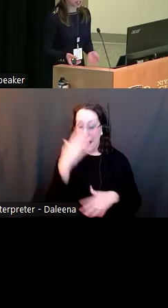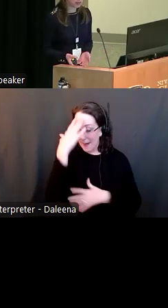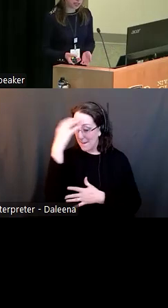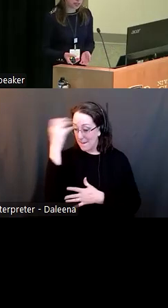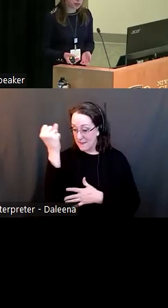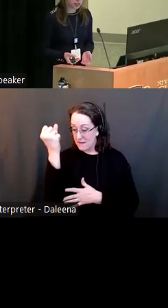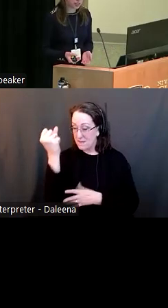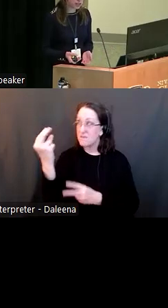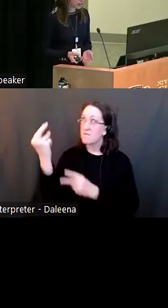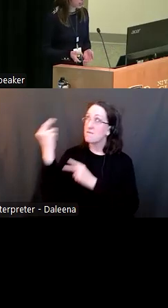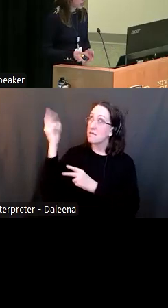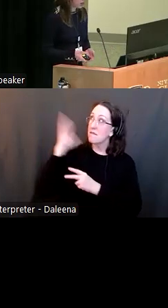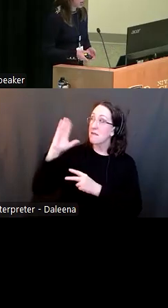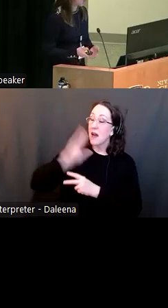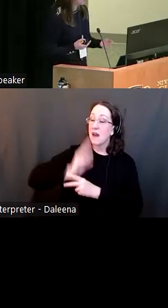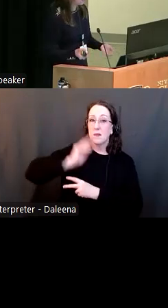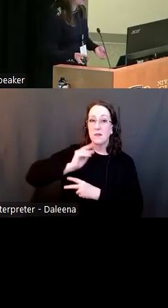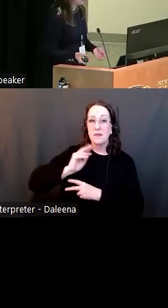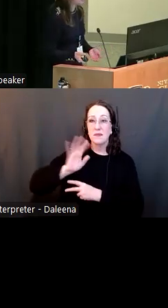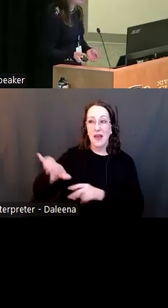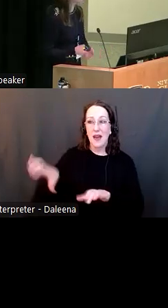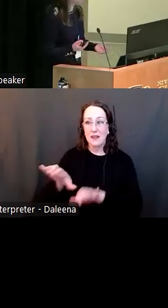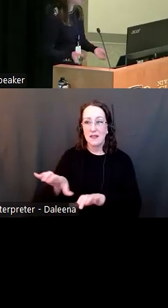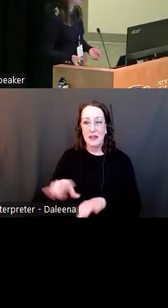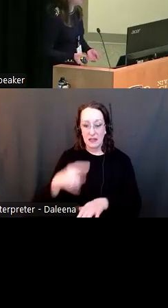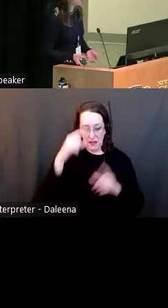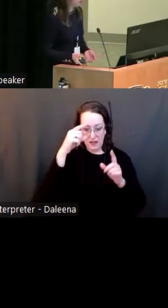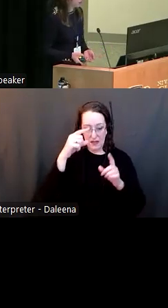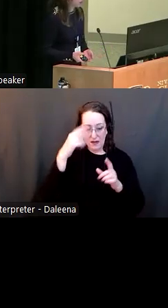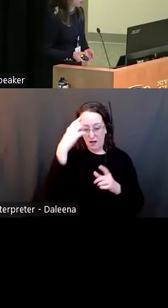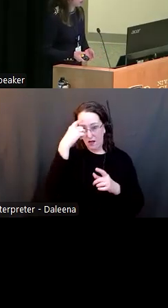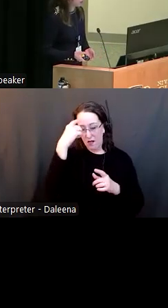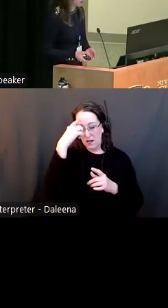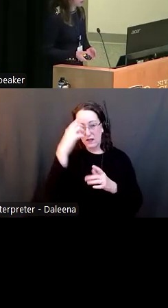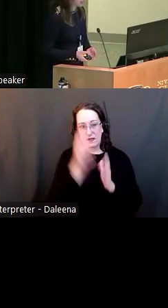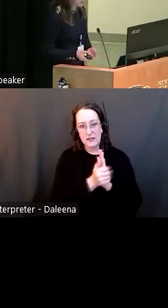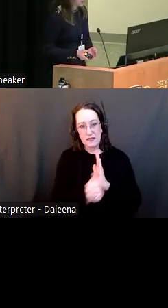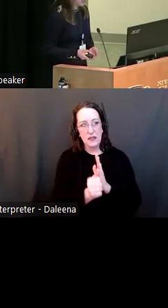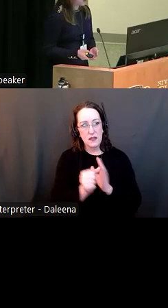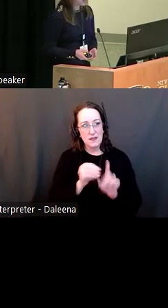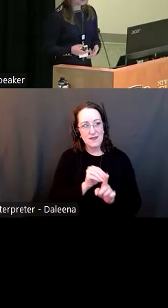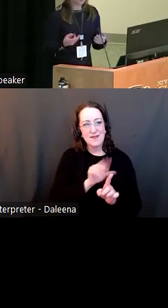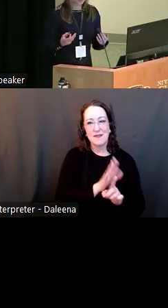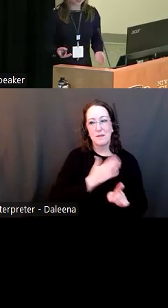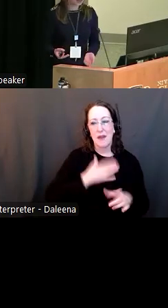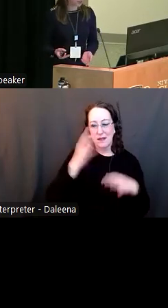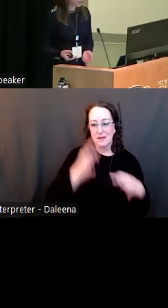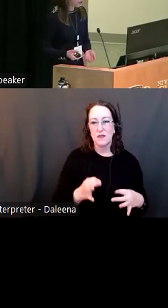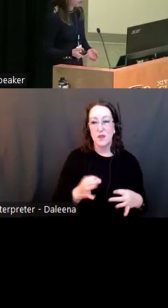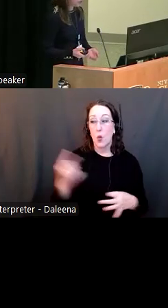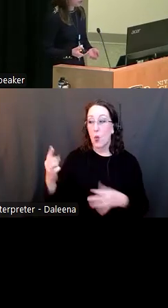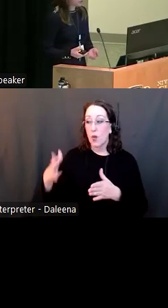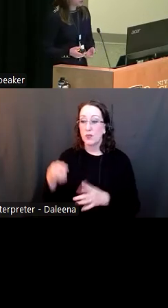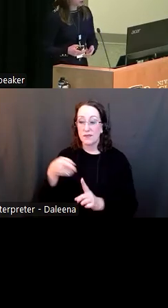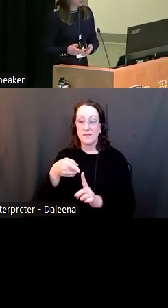past experiences with an activity and cognitive skills influence their motivation. There was even one